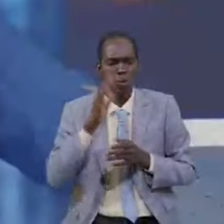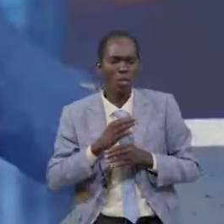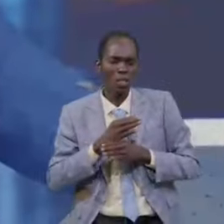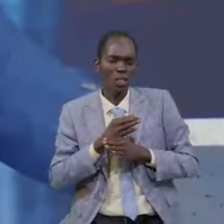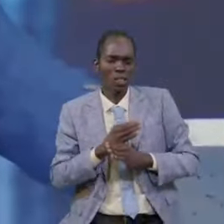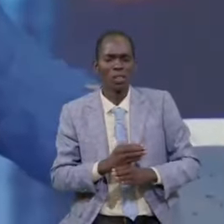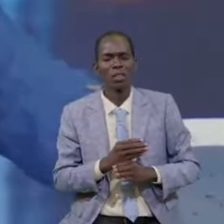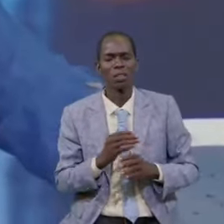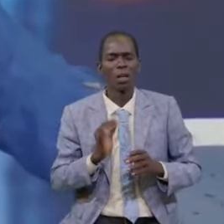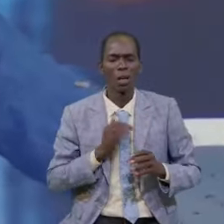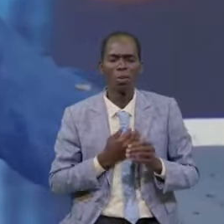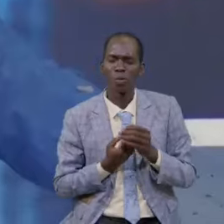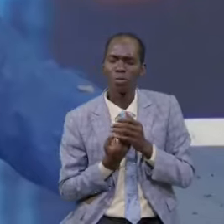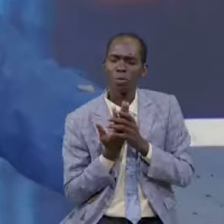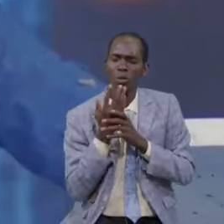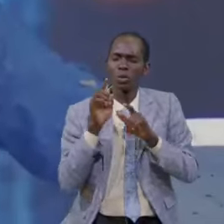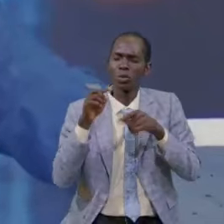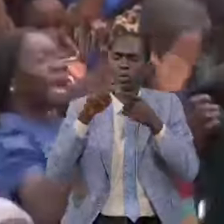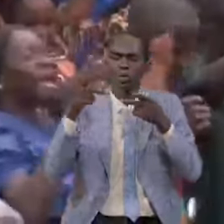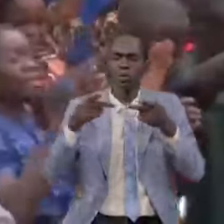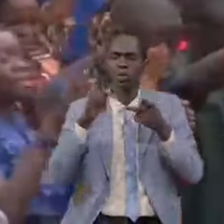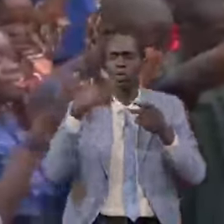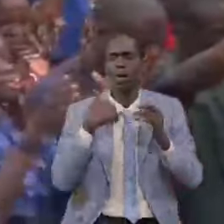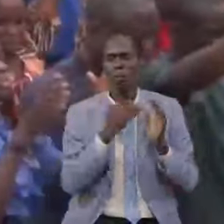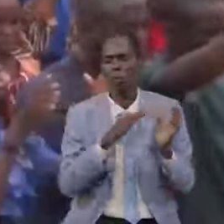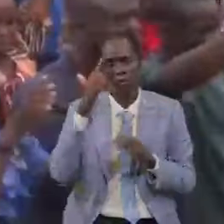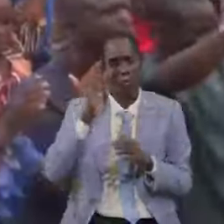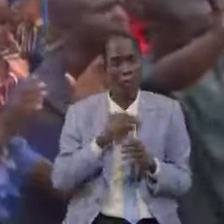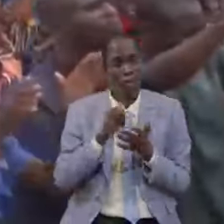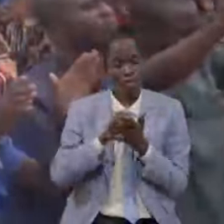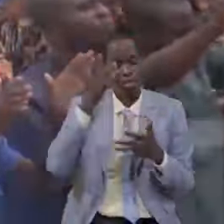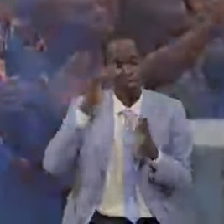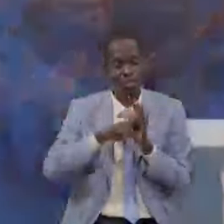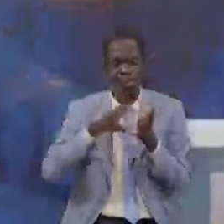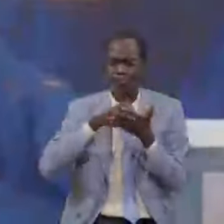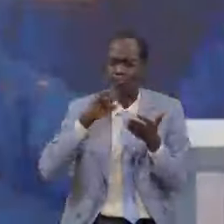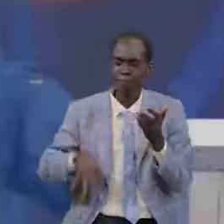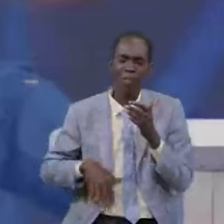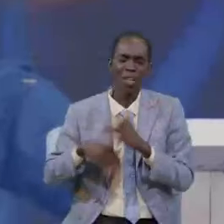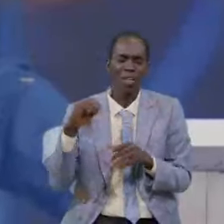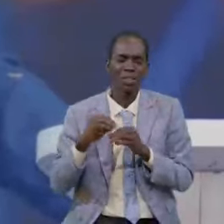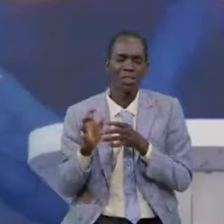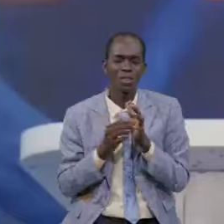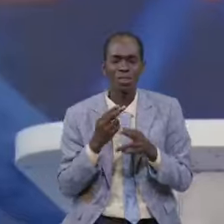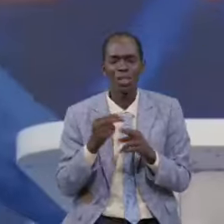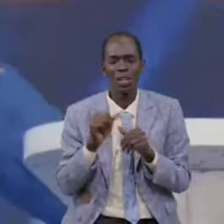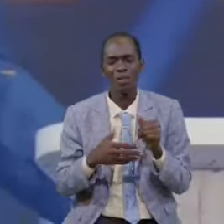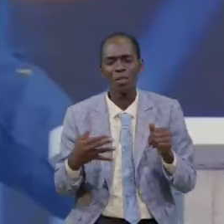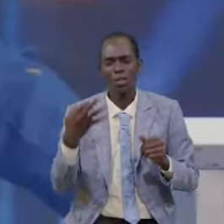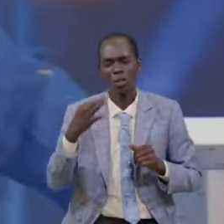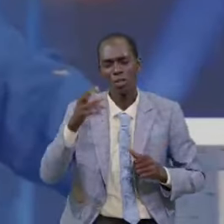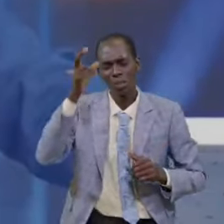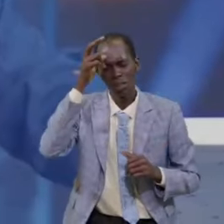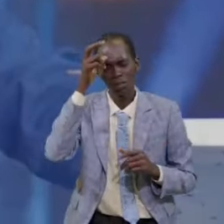us, take all that sickness away. Everything of demon affliction, demonic affliction that will hinder us